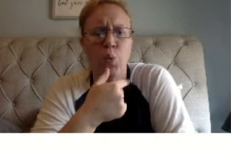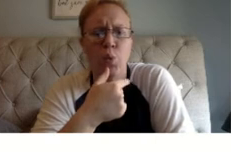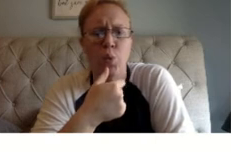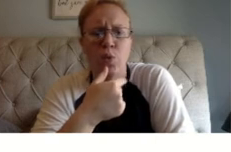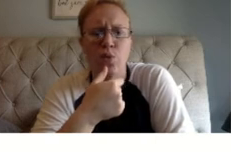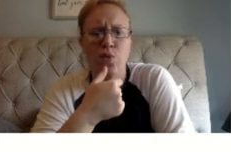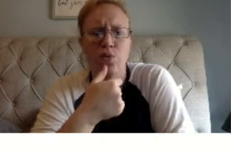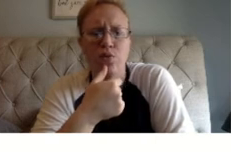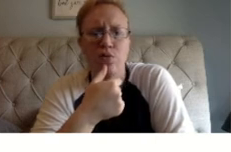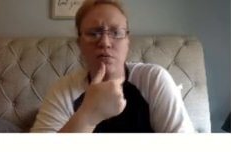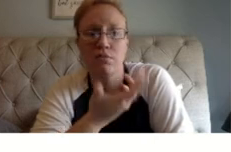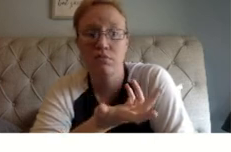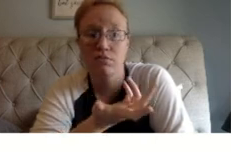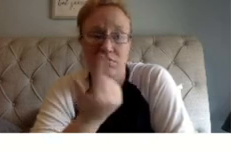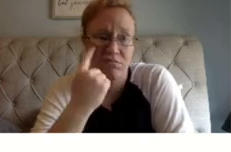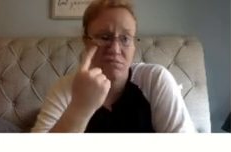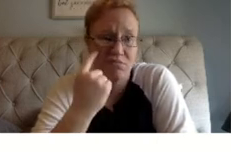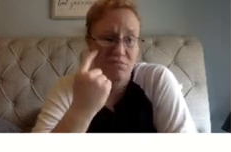What do you guys think?